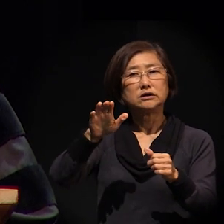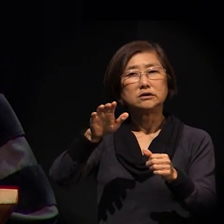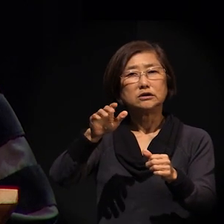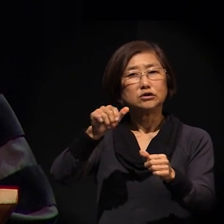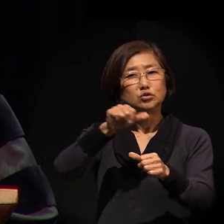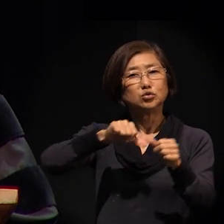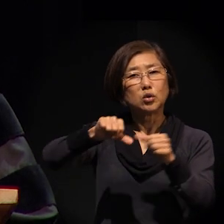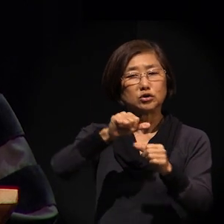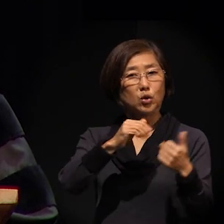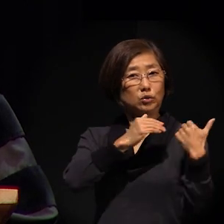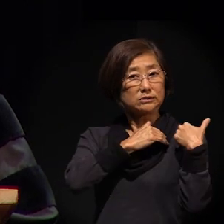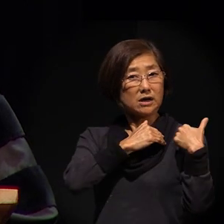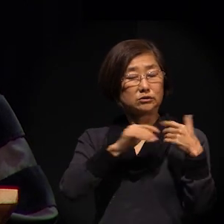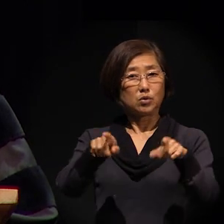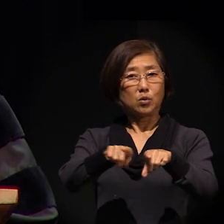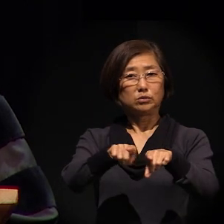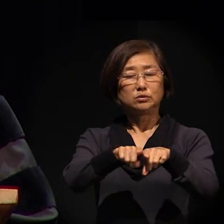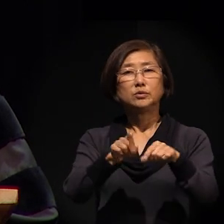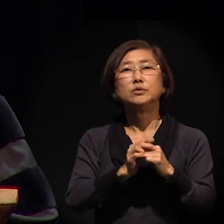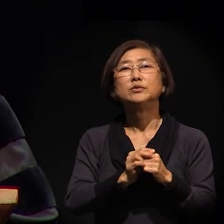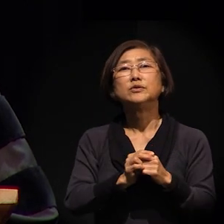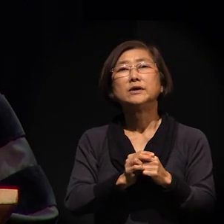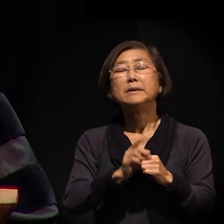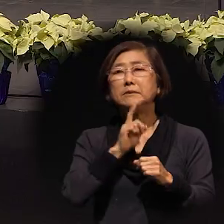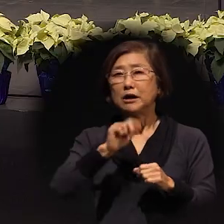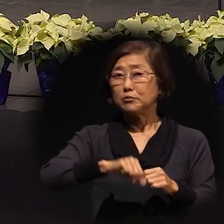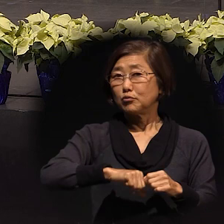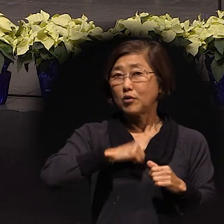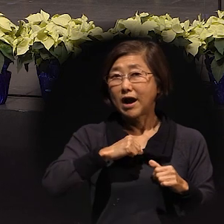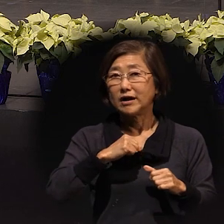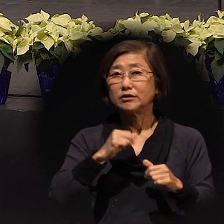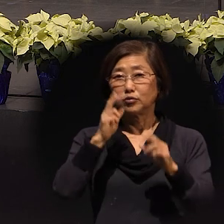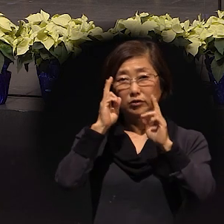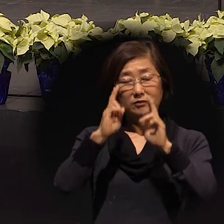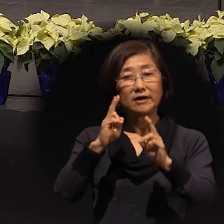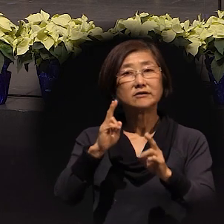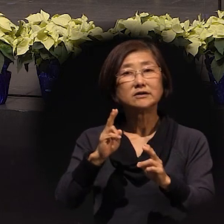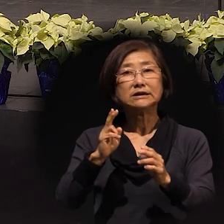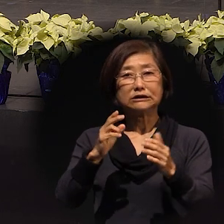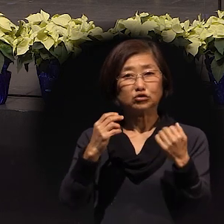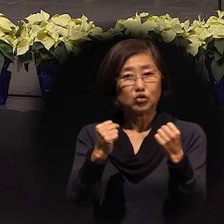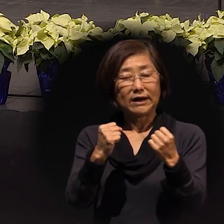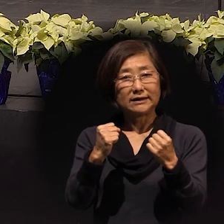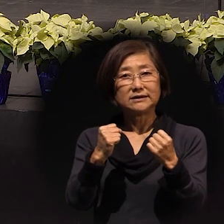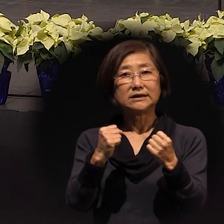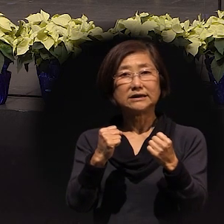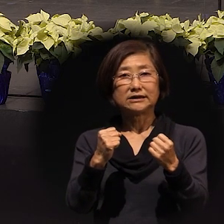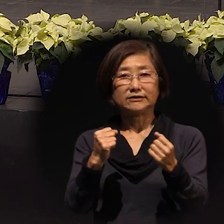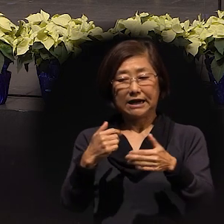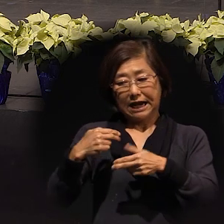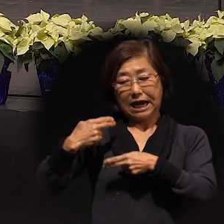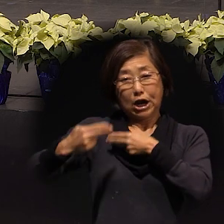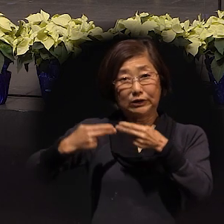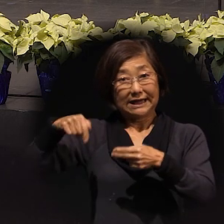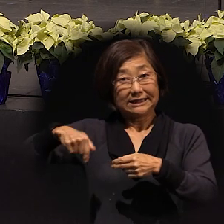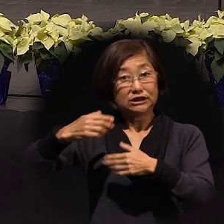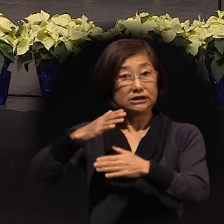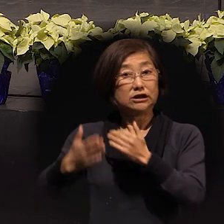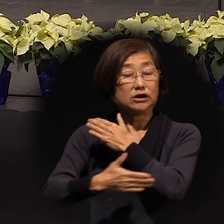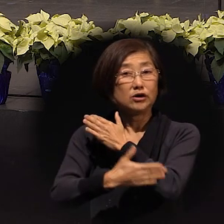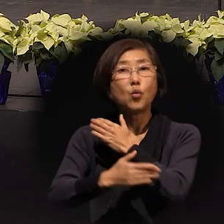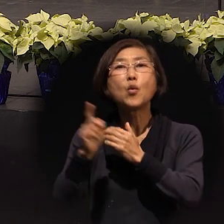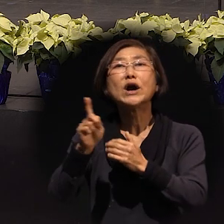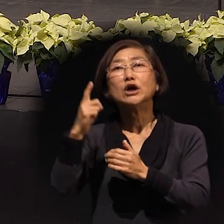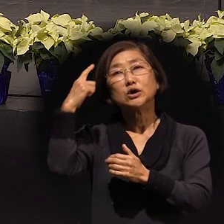your social responsibilities also. Be proud and respectful of the strength and heritage of this